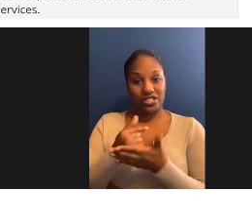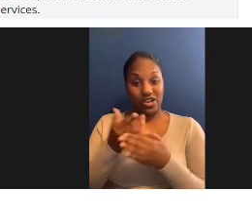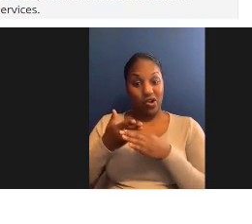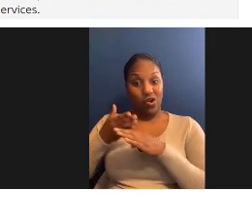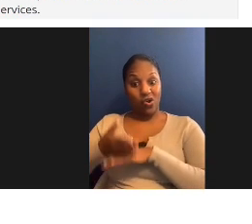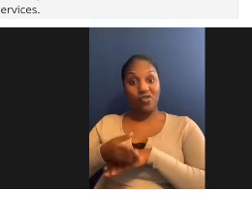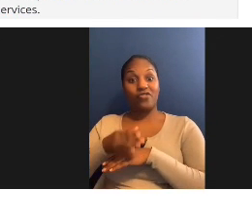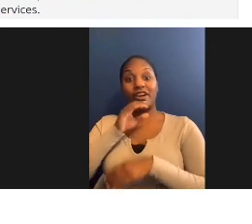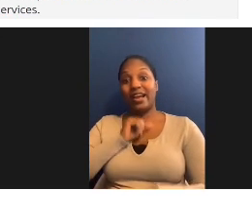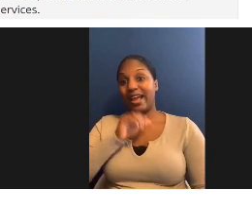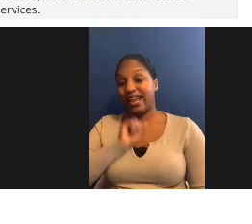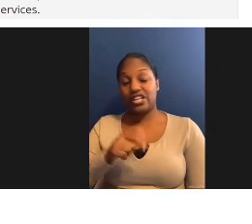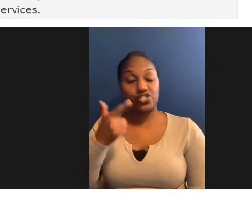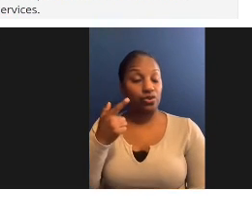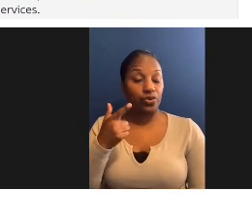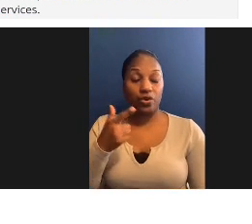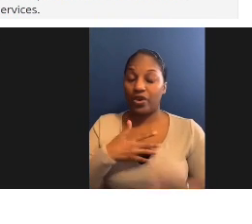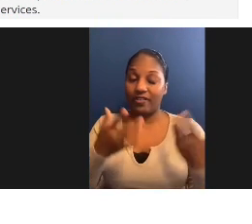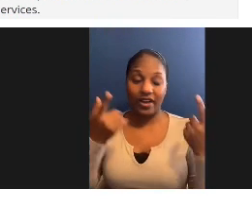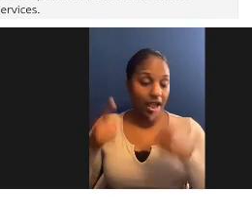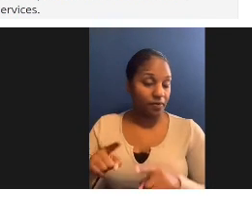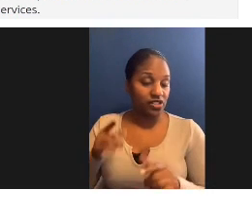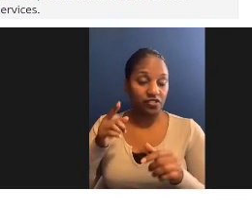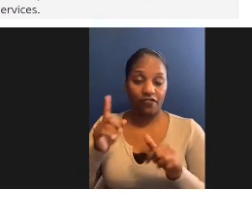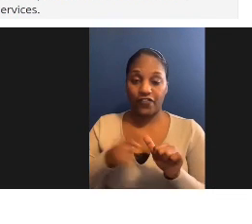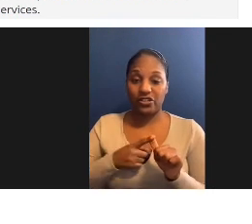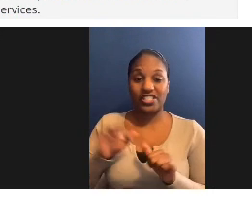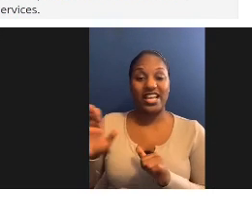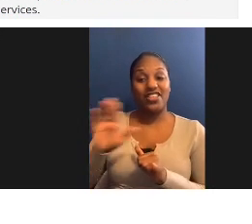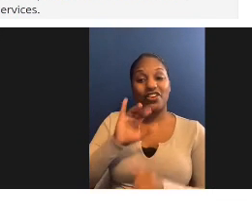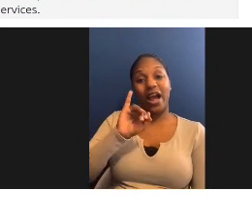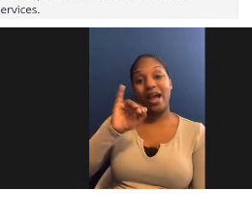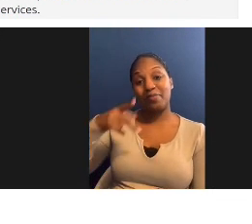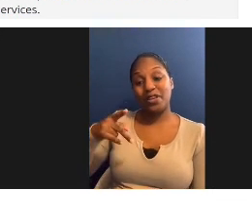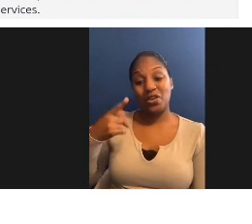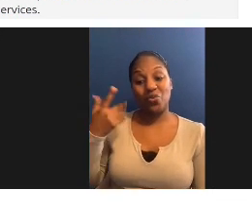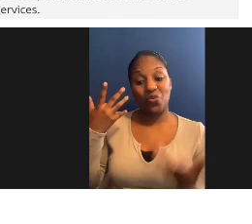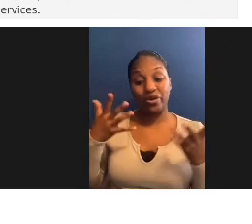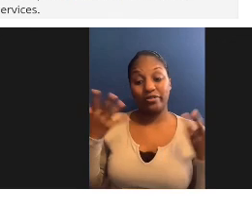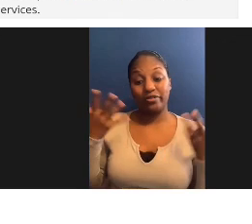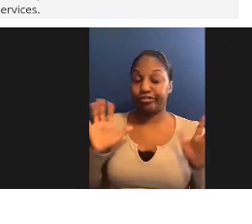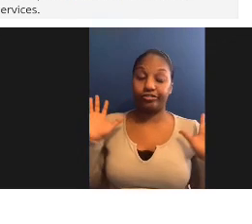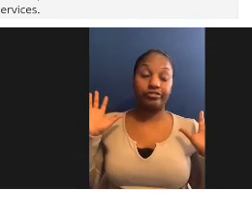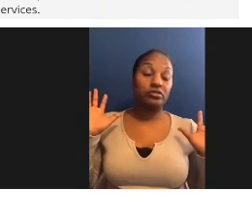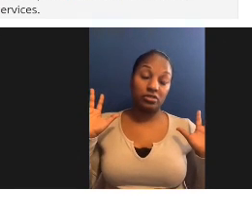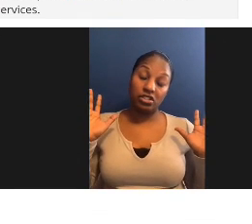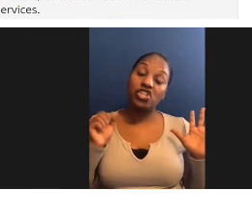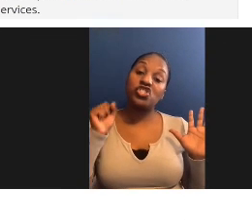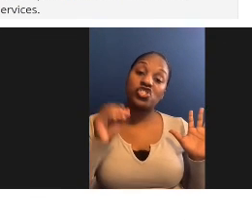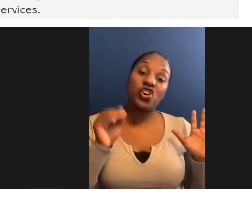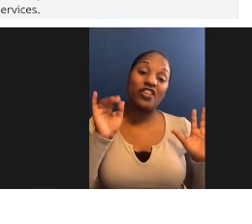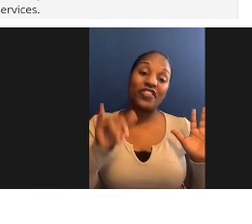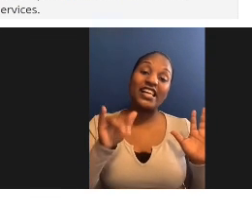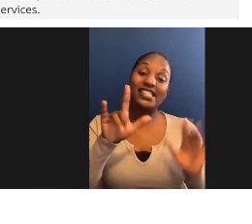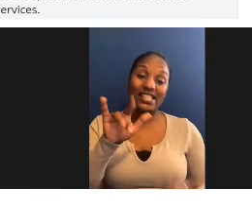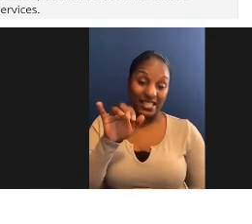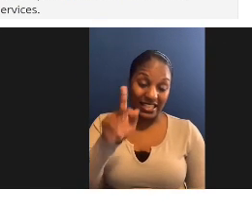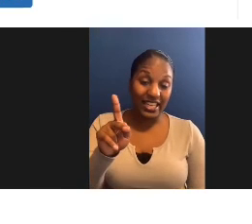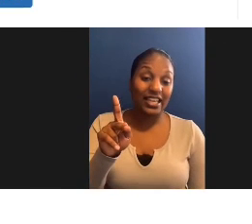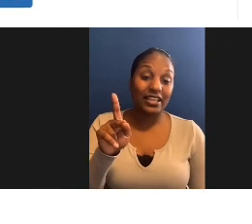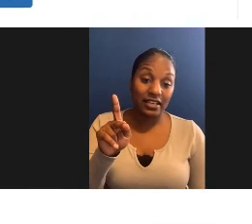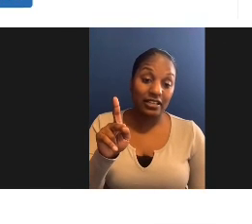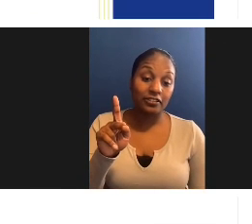21, whichever happens first, their IEP will go away. So this is a link